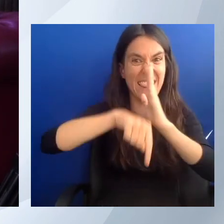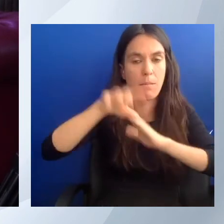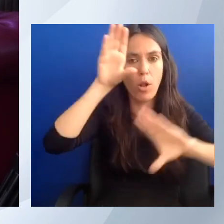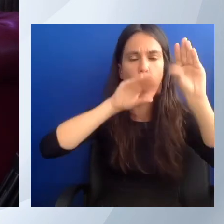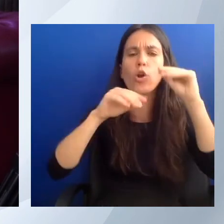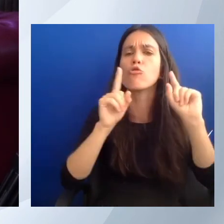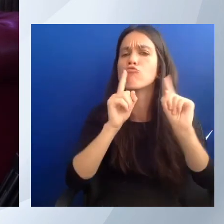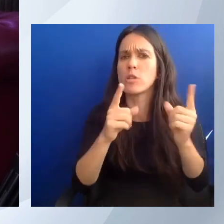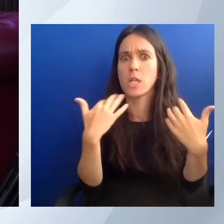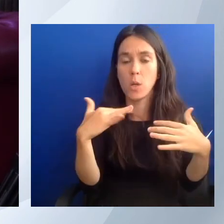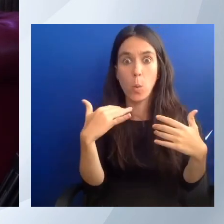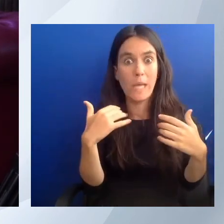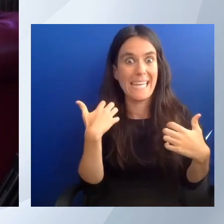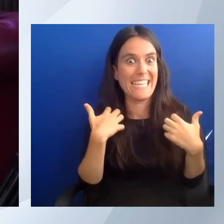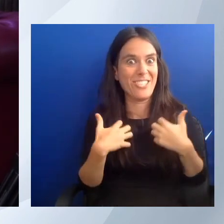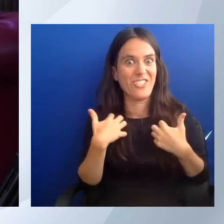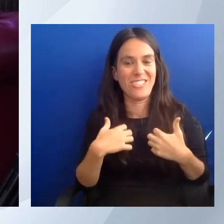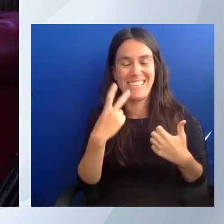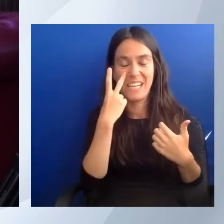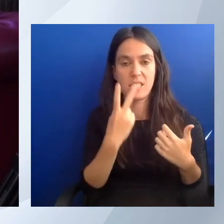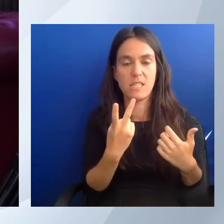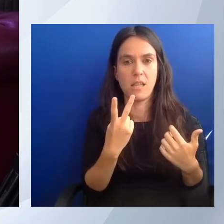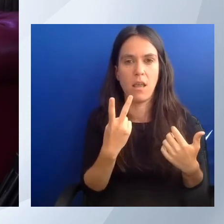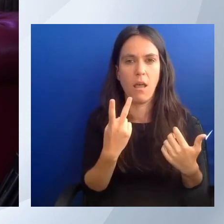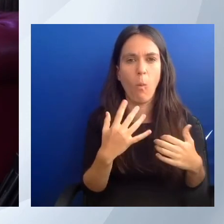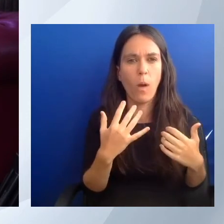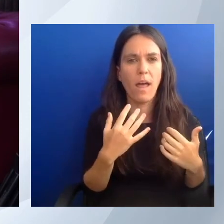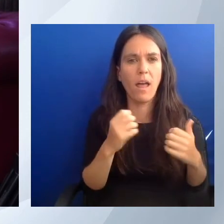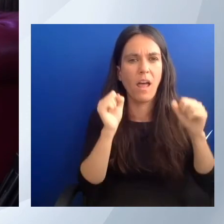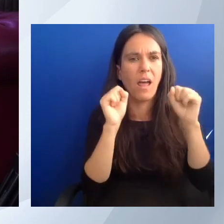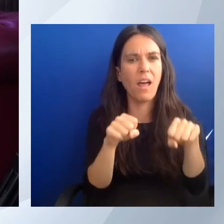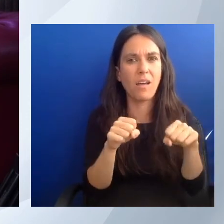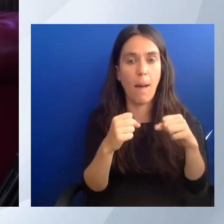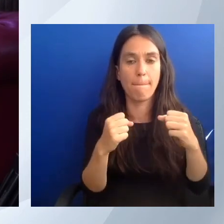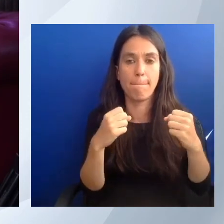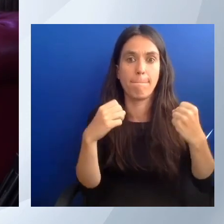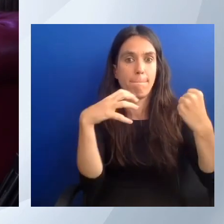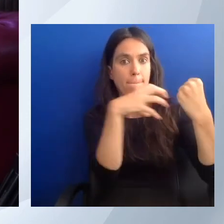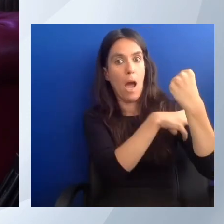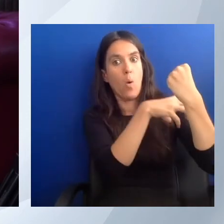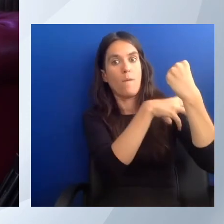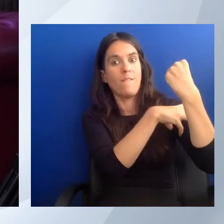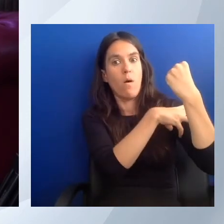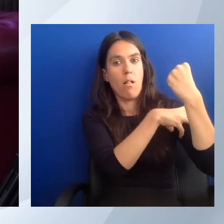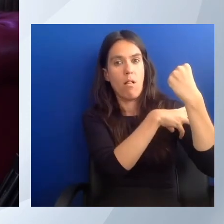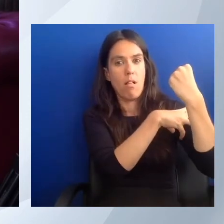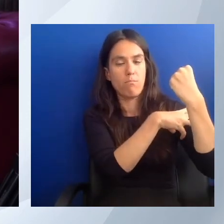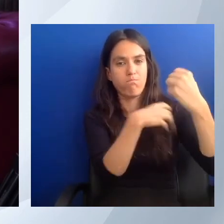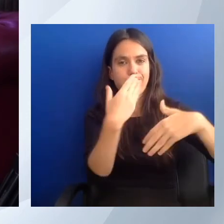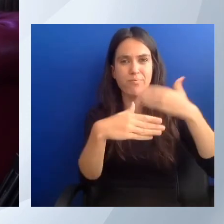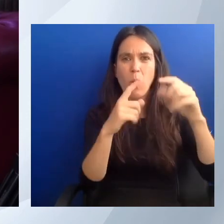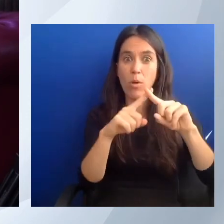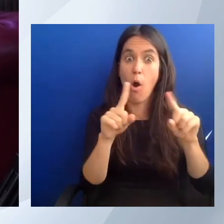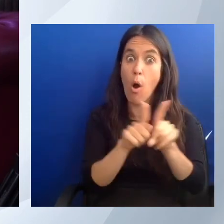really interesting because we can do some very powerful stuff with that, but it's also very, very